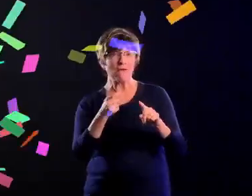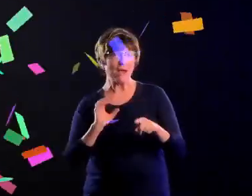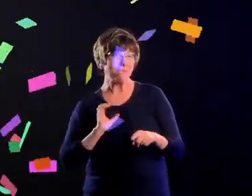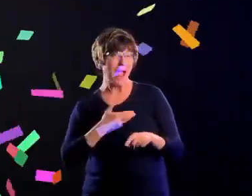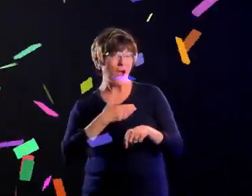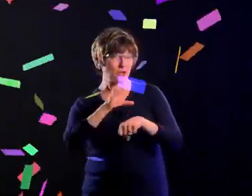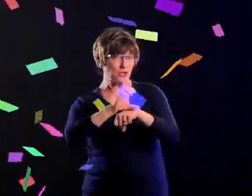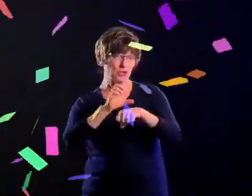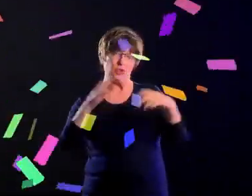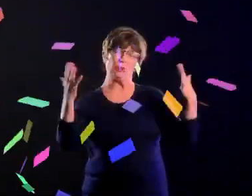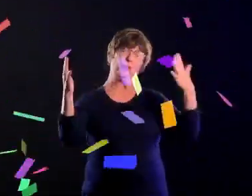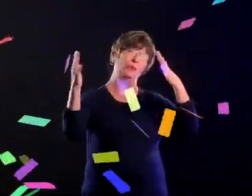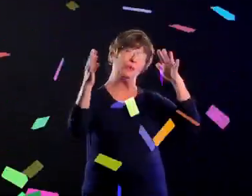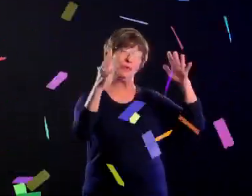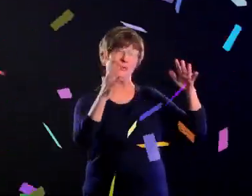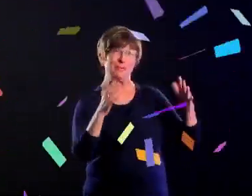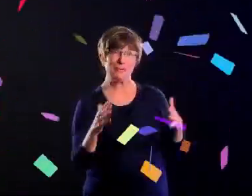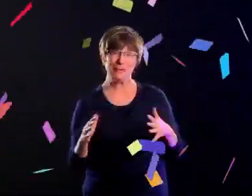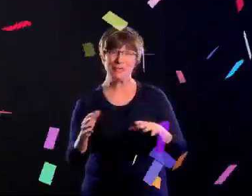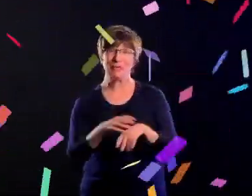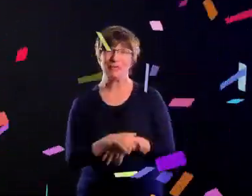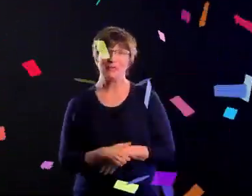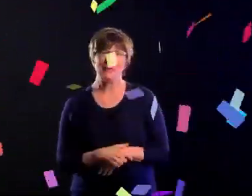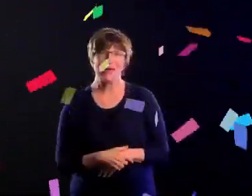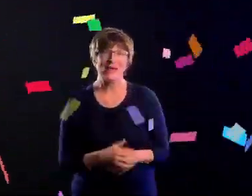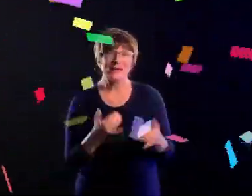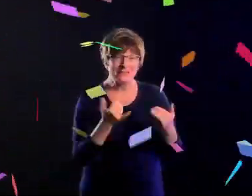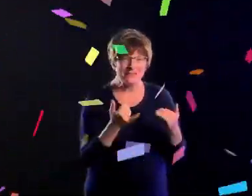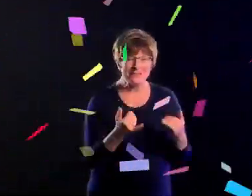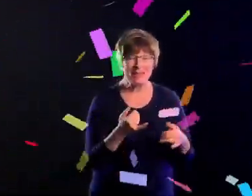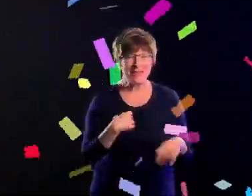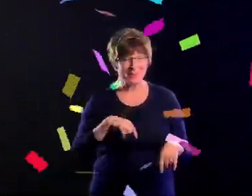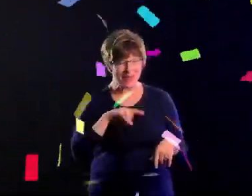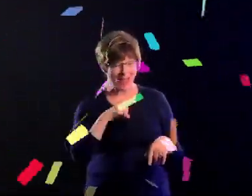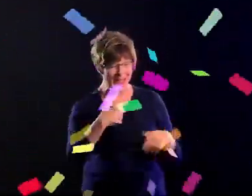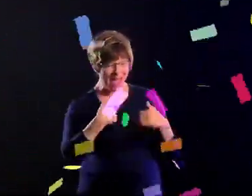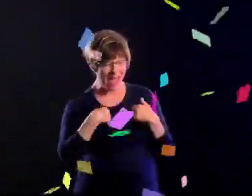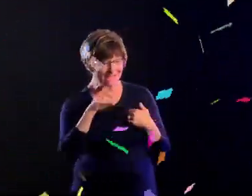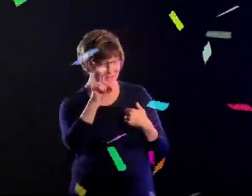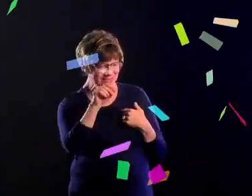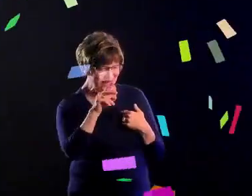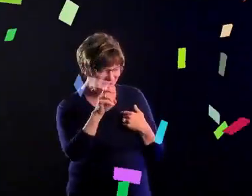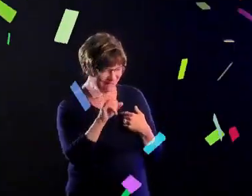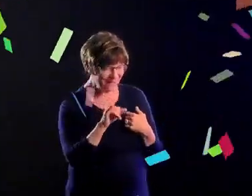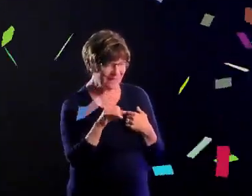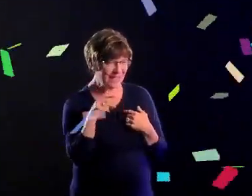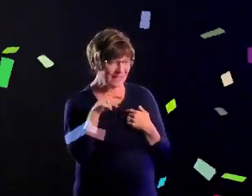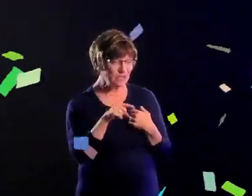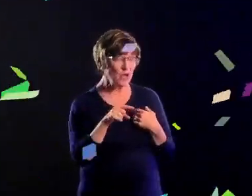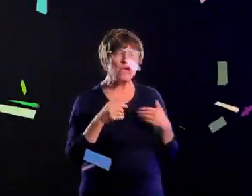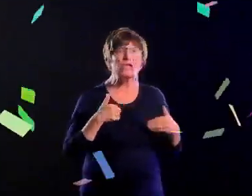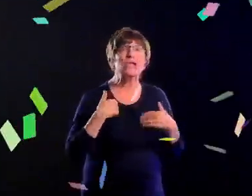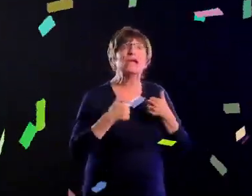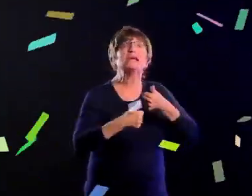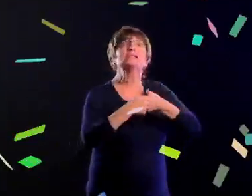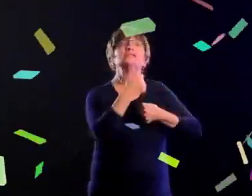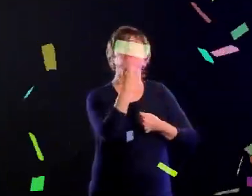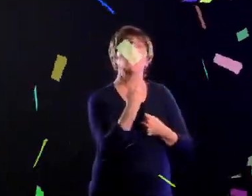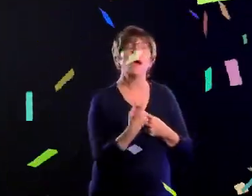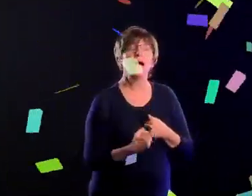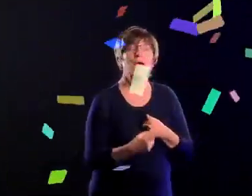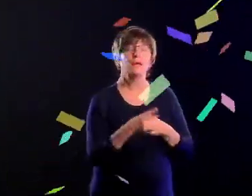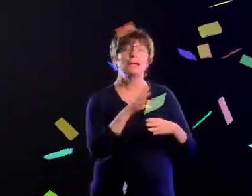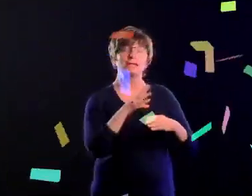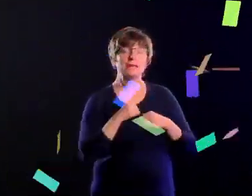right now? Woo! Today we have Davey, and he is one of our youngest one who has taken the Mission